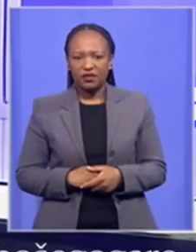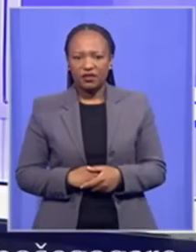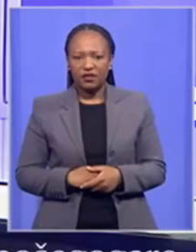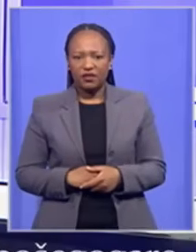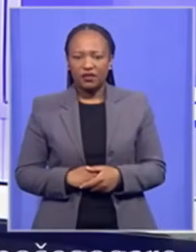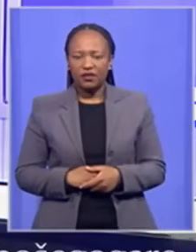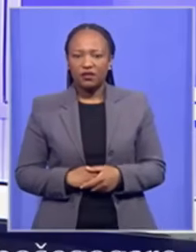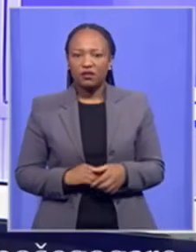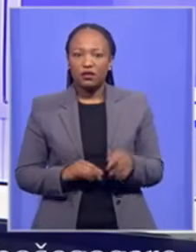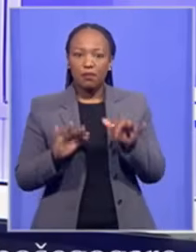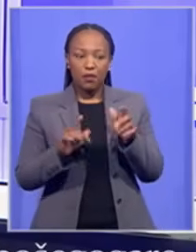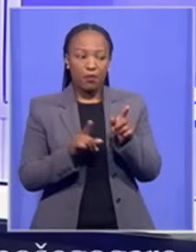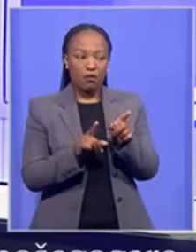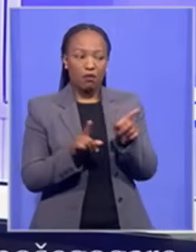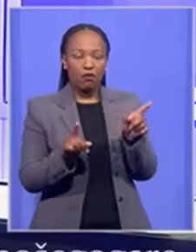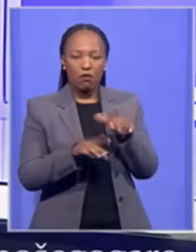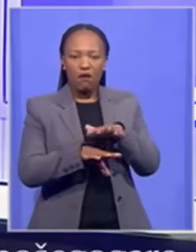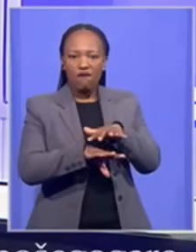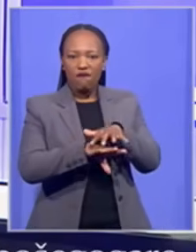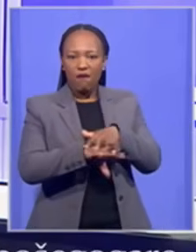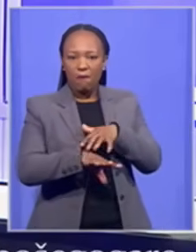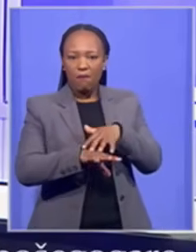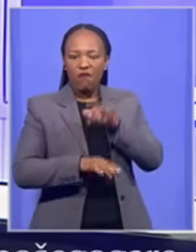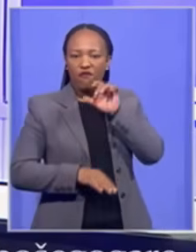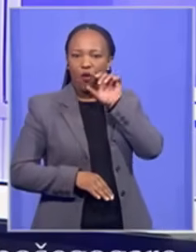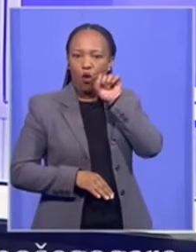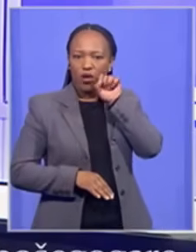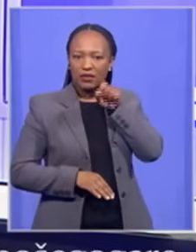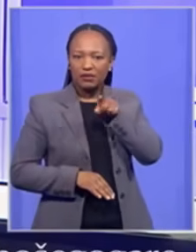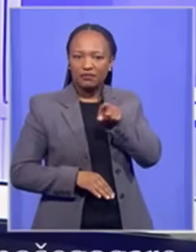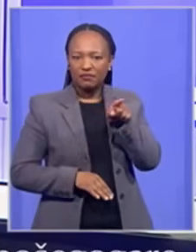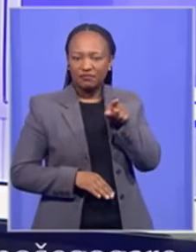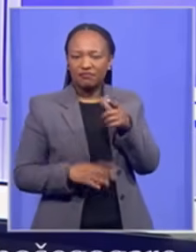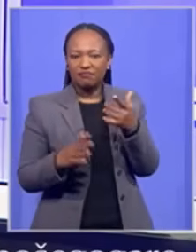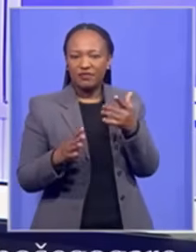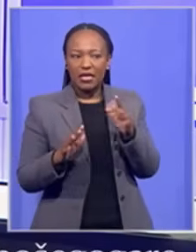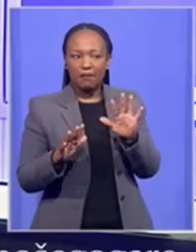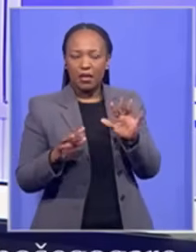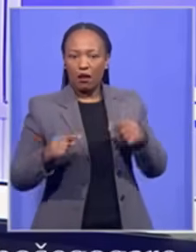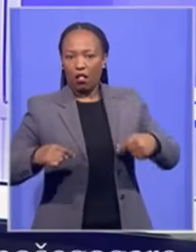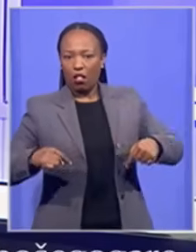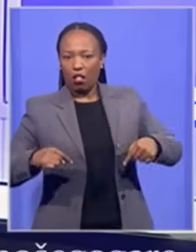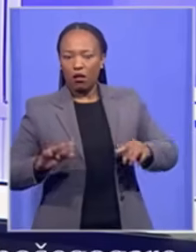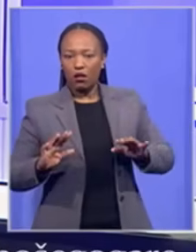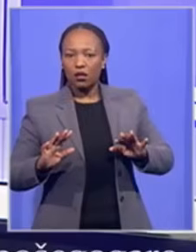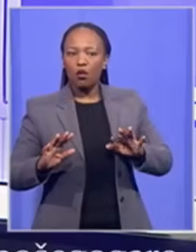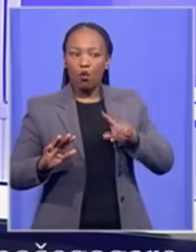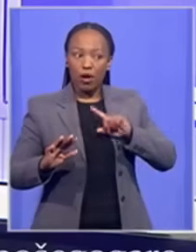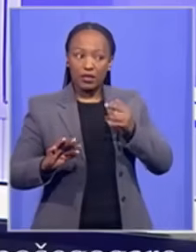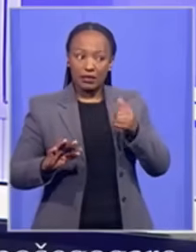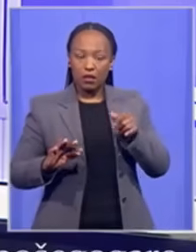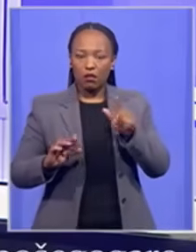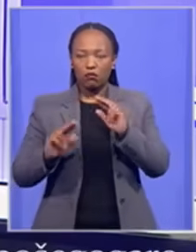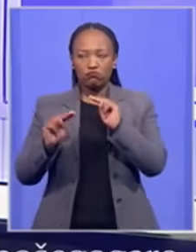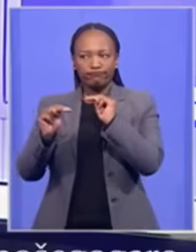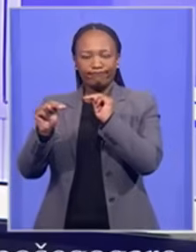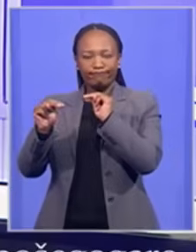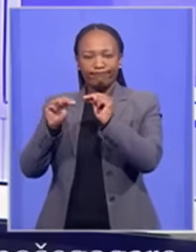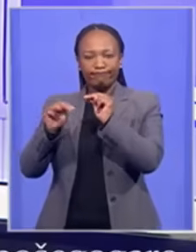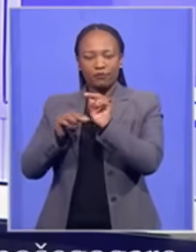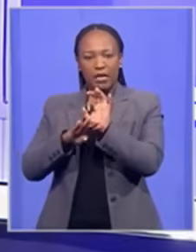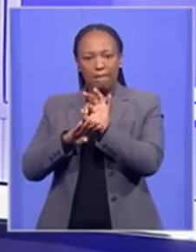batšweletši ba dinamune mo lebakeng la ga bjale ba thekge ditho ba se tšhoge selo ka ge le sa le gare ka dipoledišano le